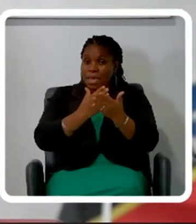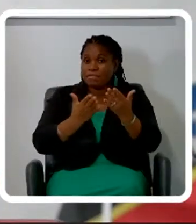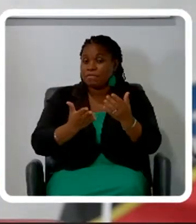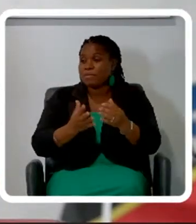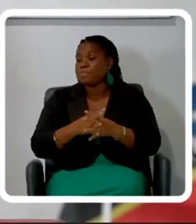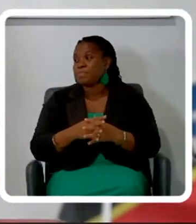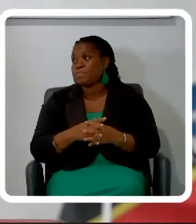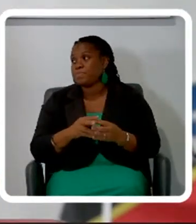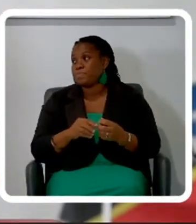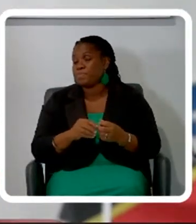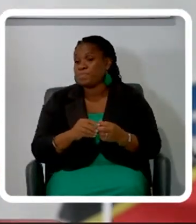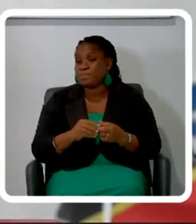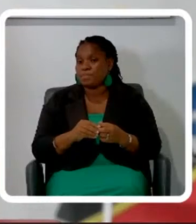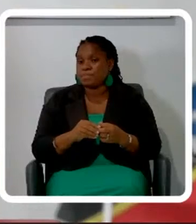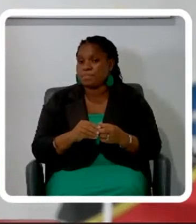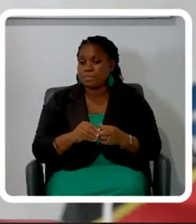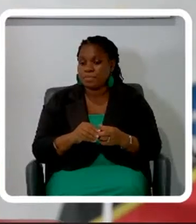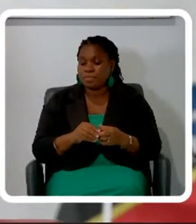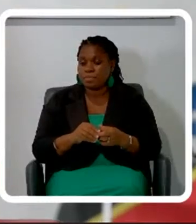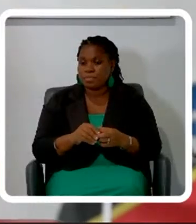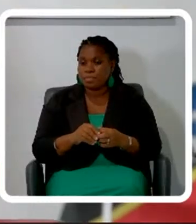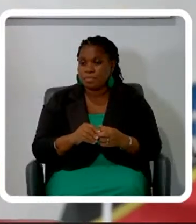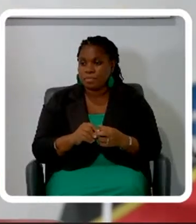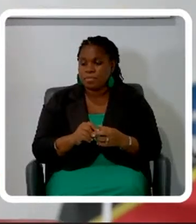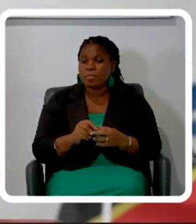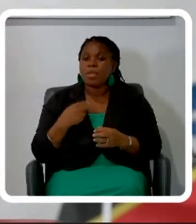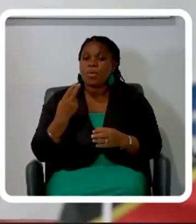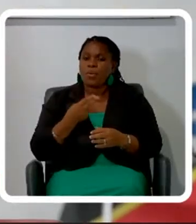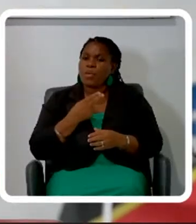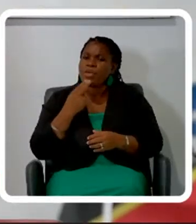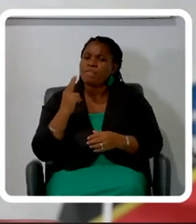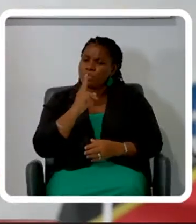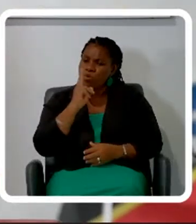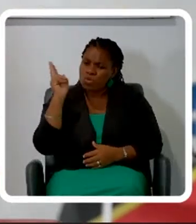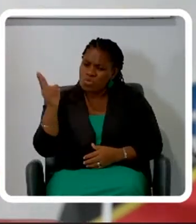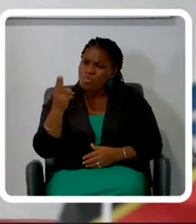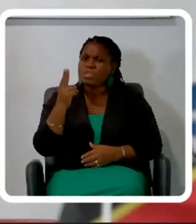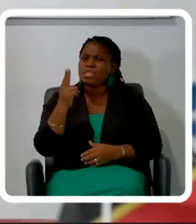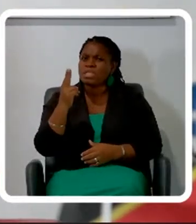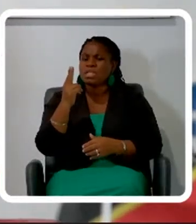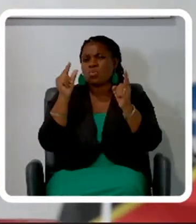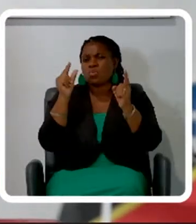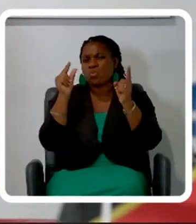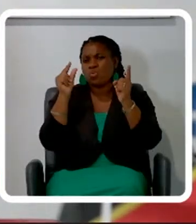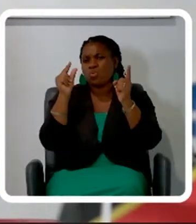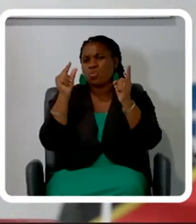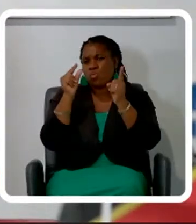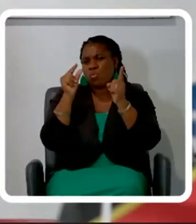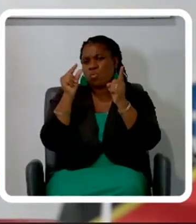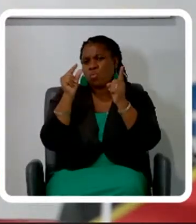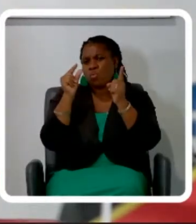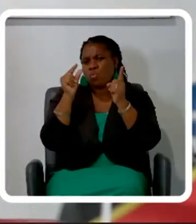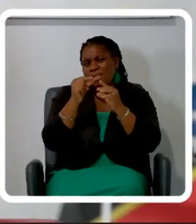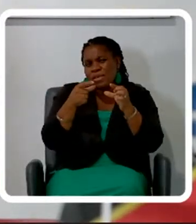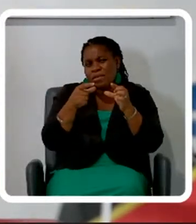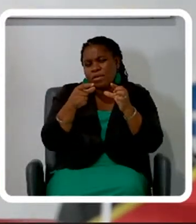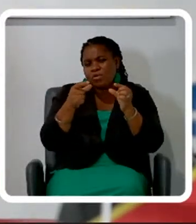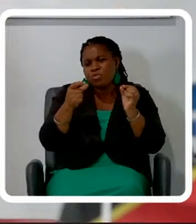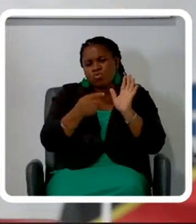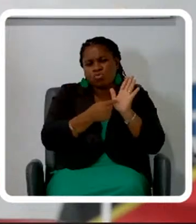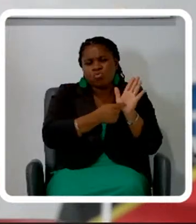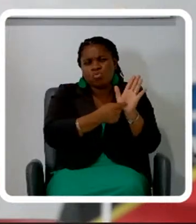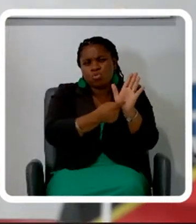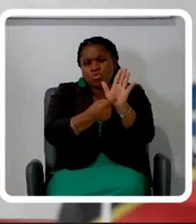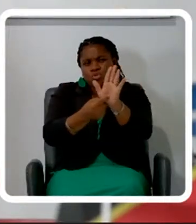used interchangeably, we are using that terminology to expand the idea that we are looking at